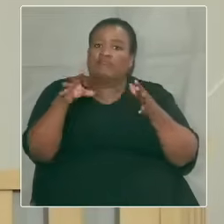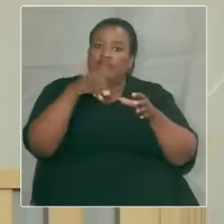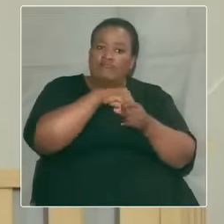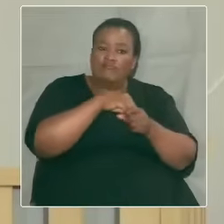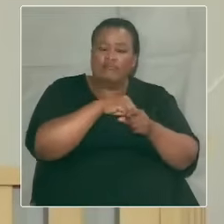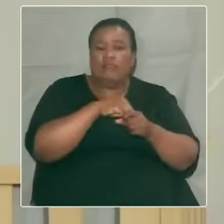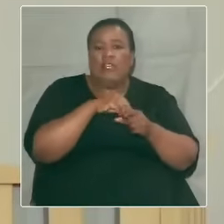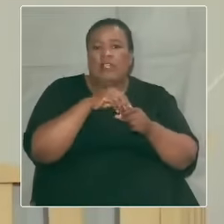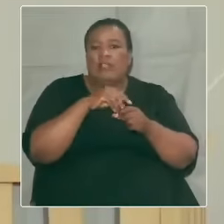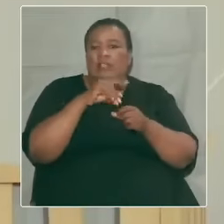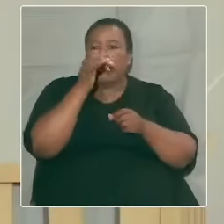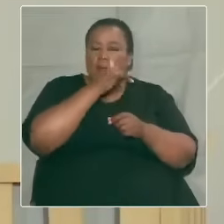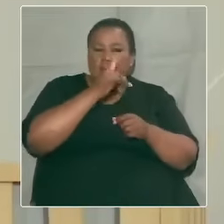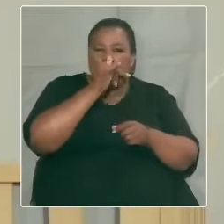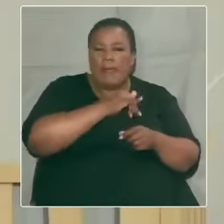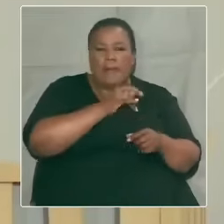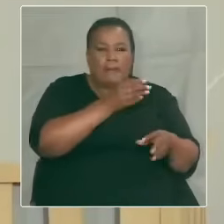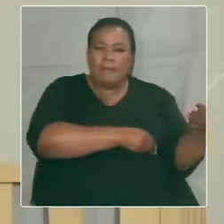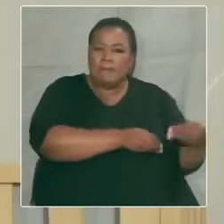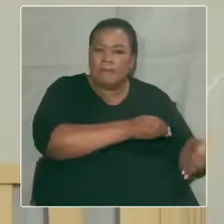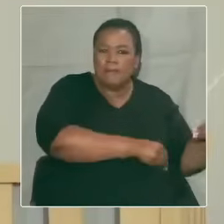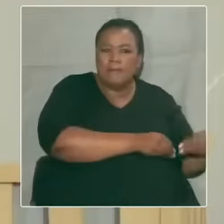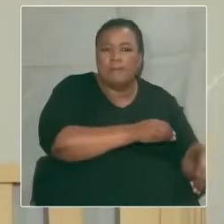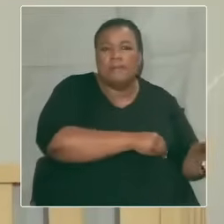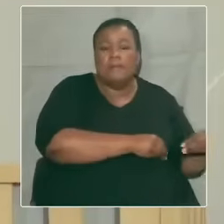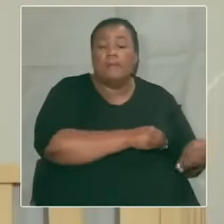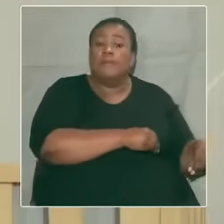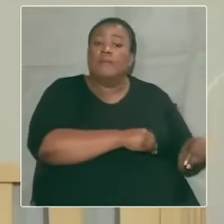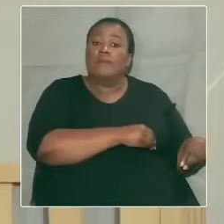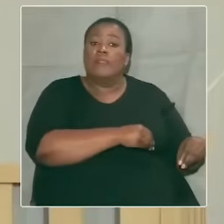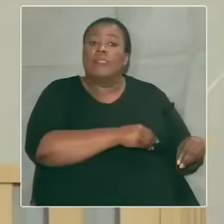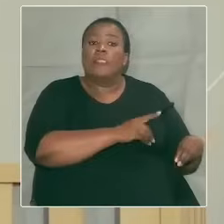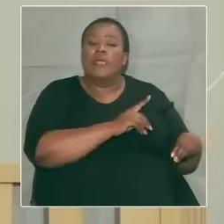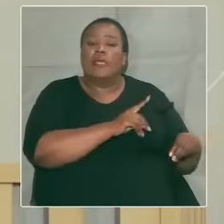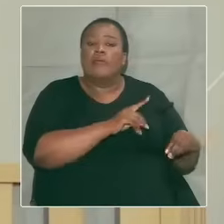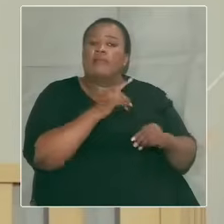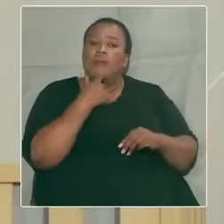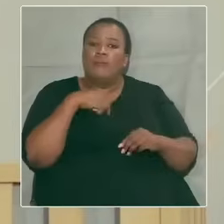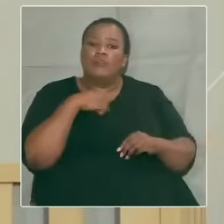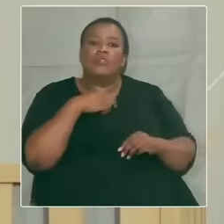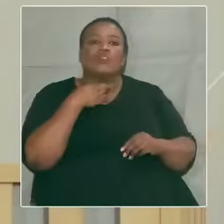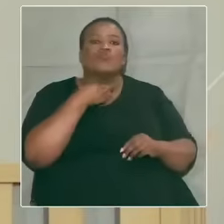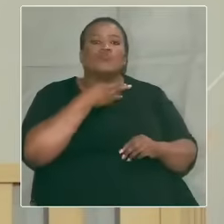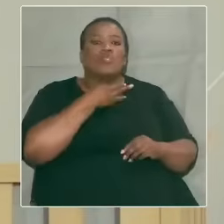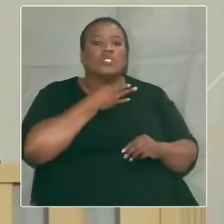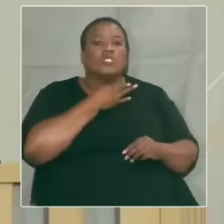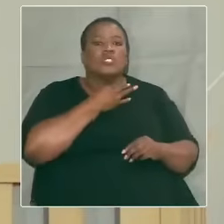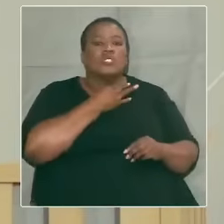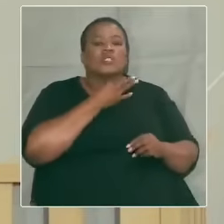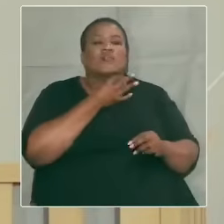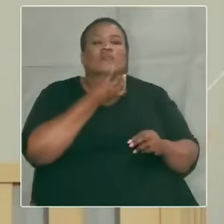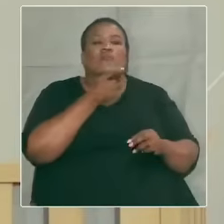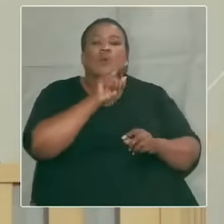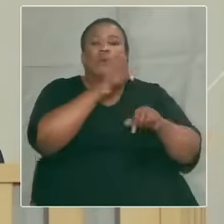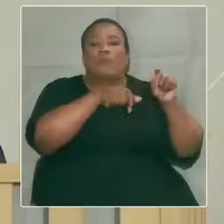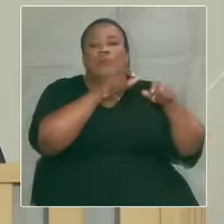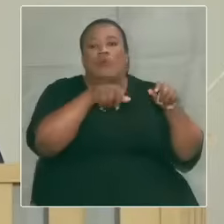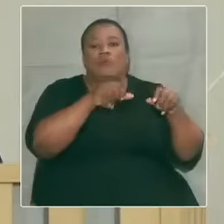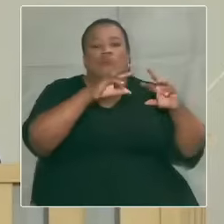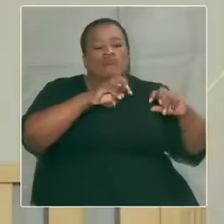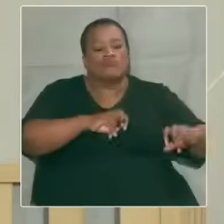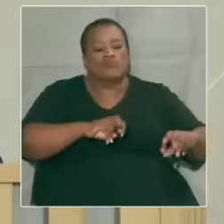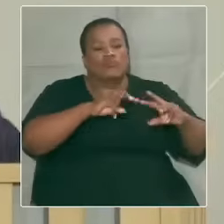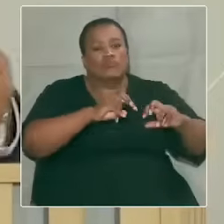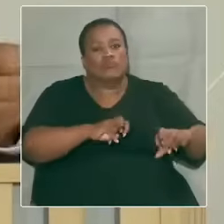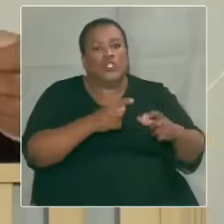organized crime, police corruption, and significant personal risk for those conducting the